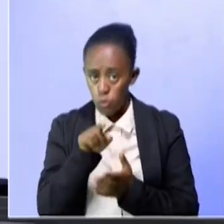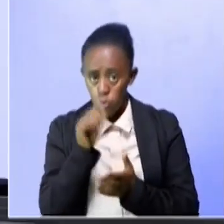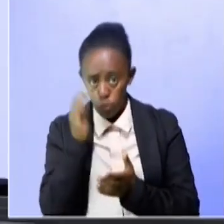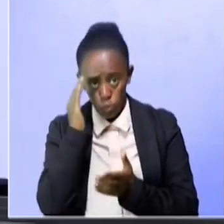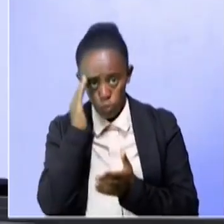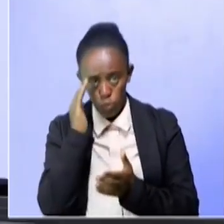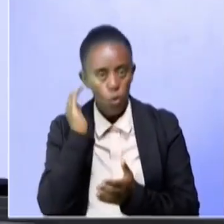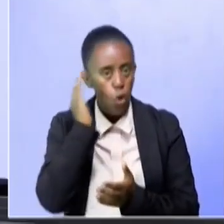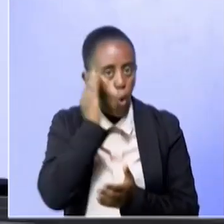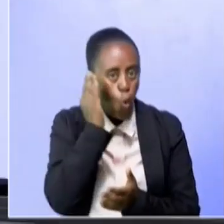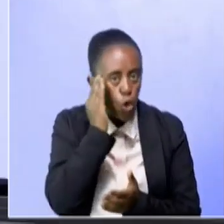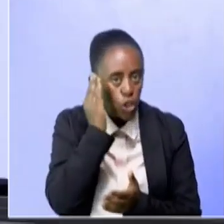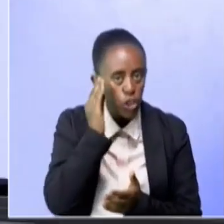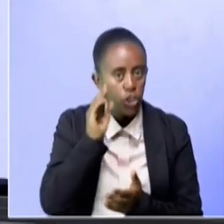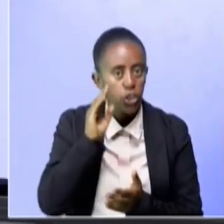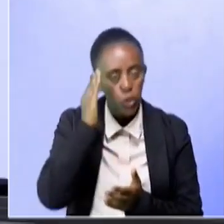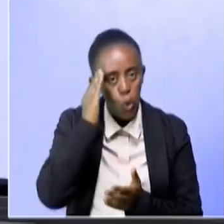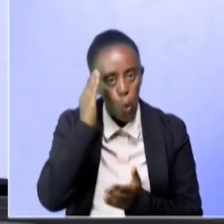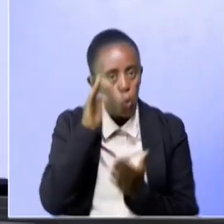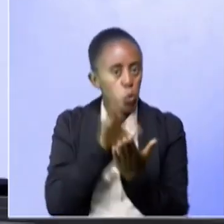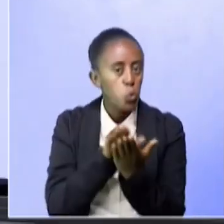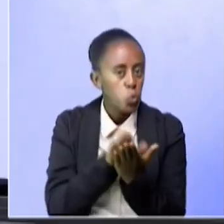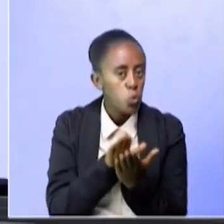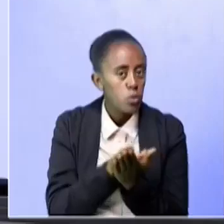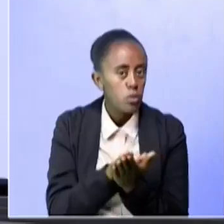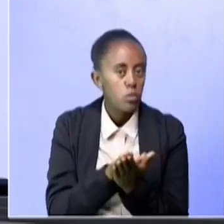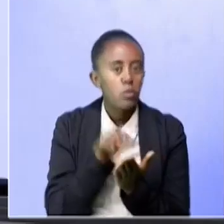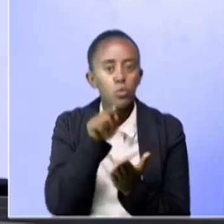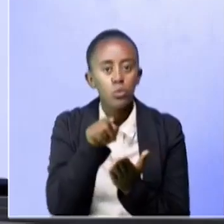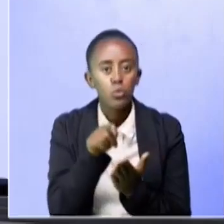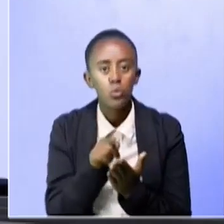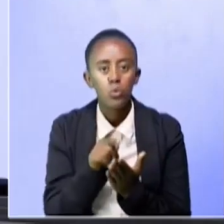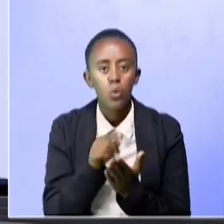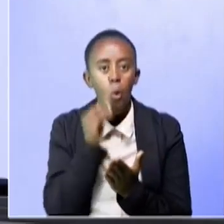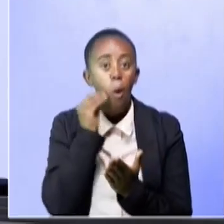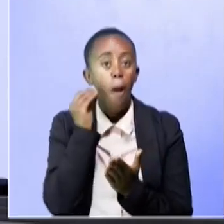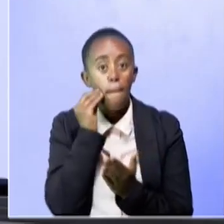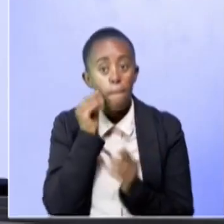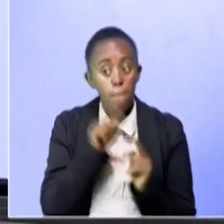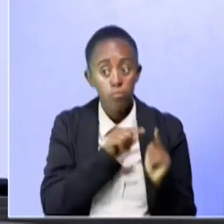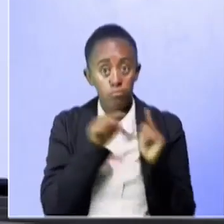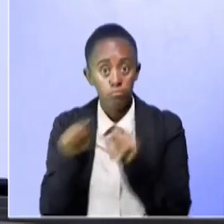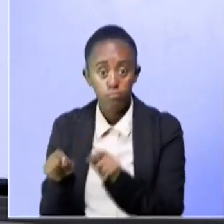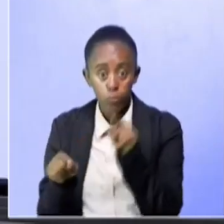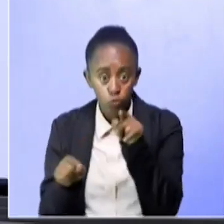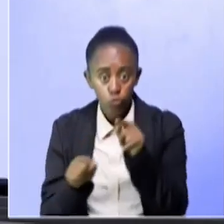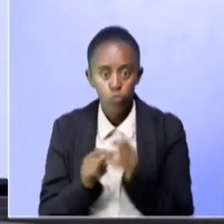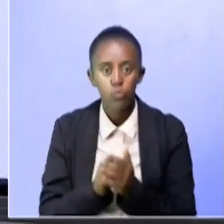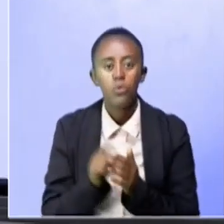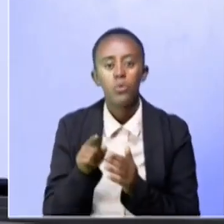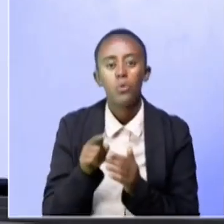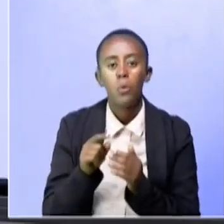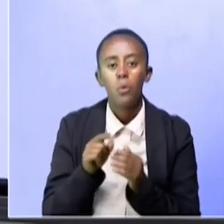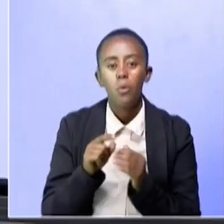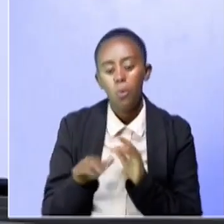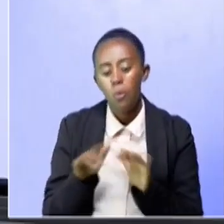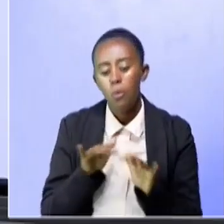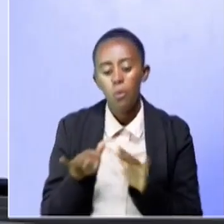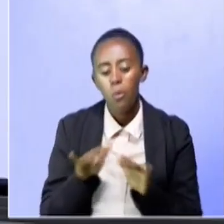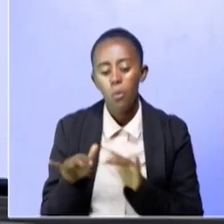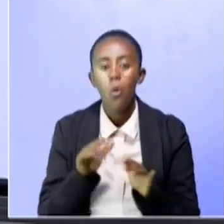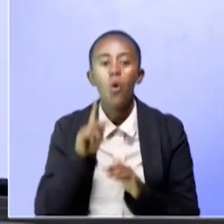knowledge that you earn from your school, when you are coming to home, when you are manipulating your computer or